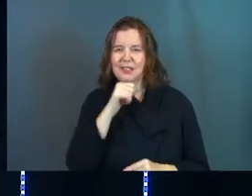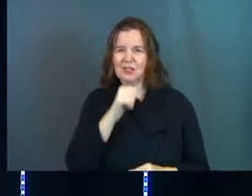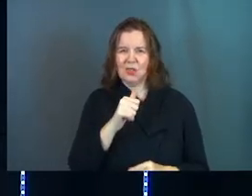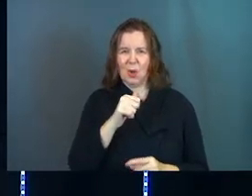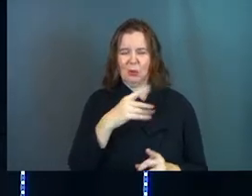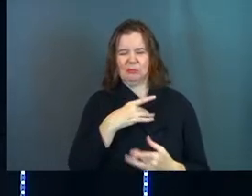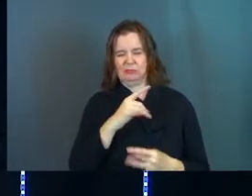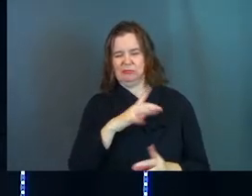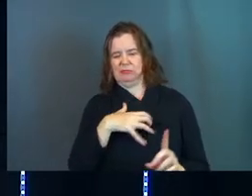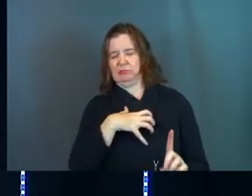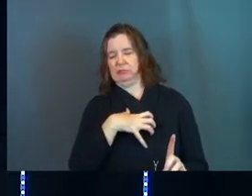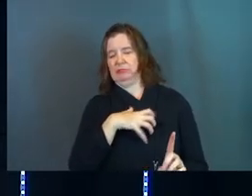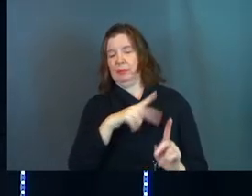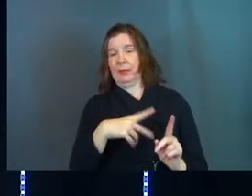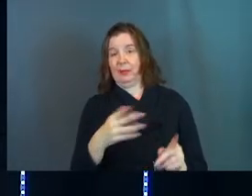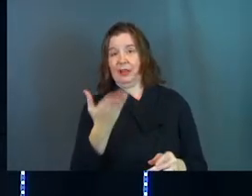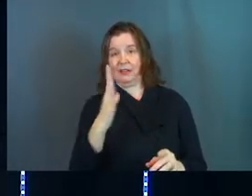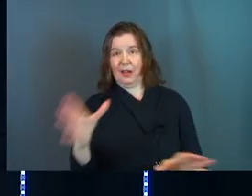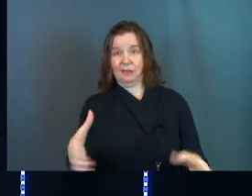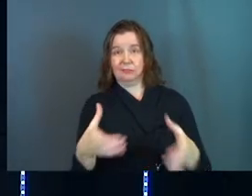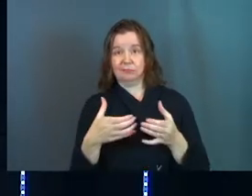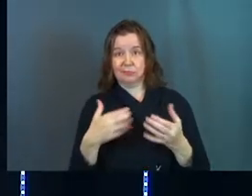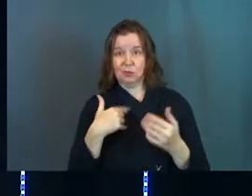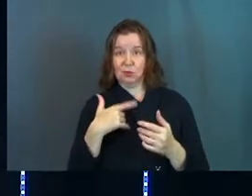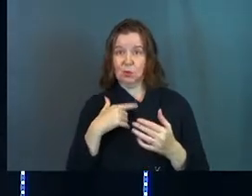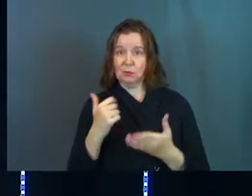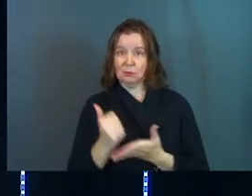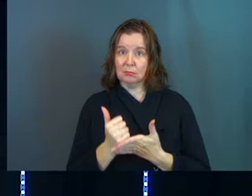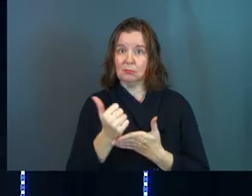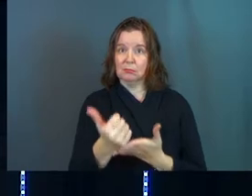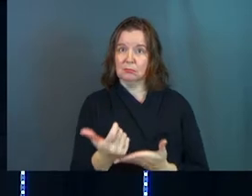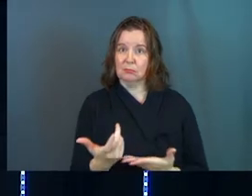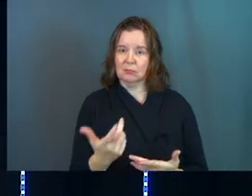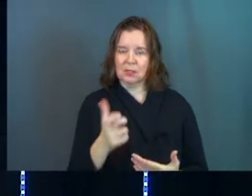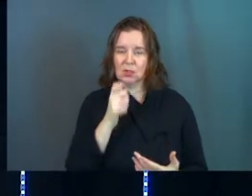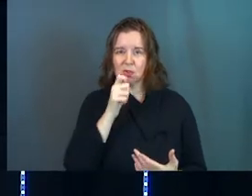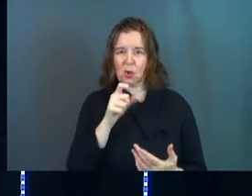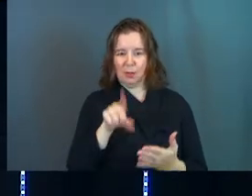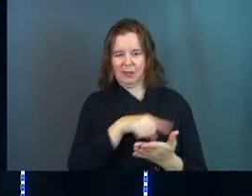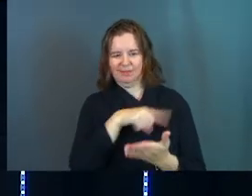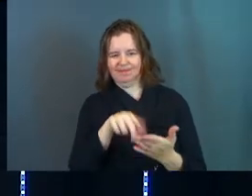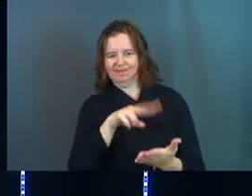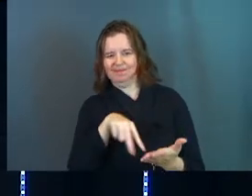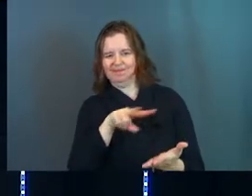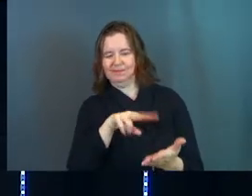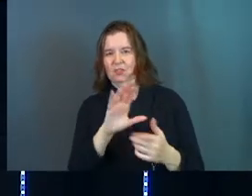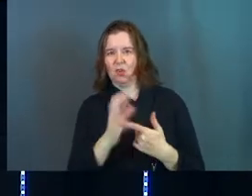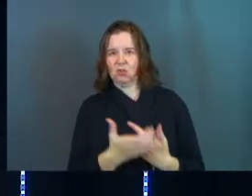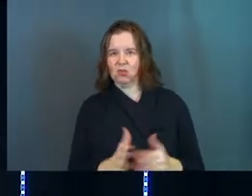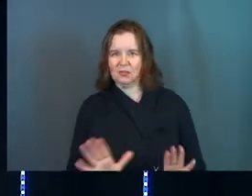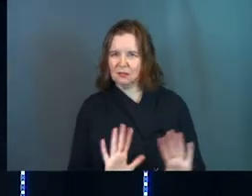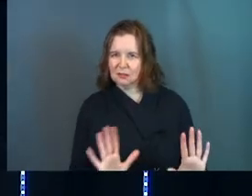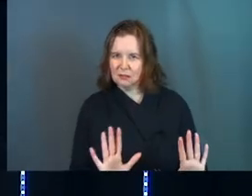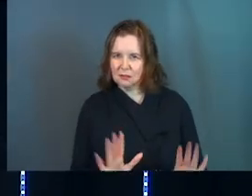Don't dislike the people that God has given to you to minister to. Don't be a critic of your culture.